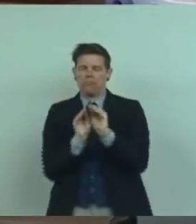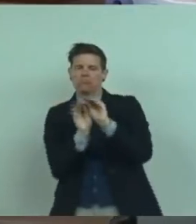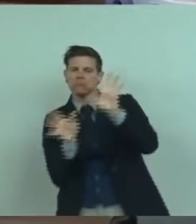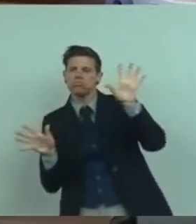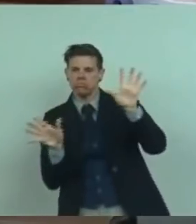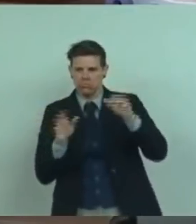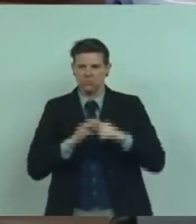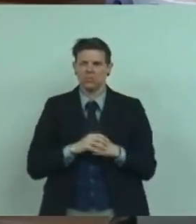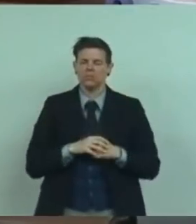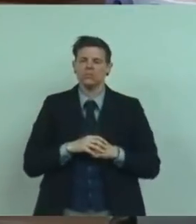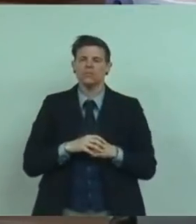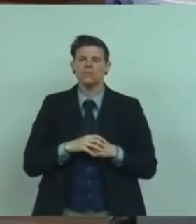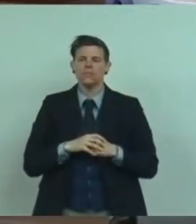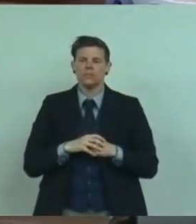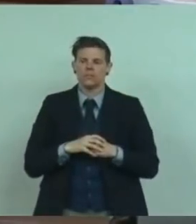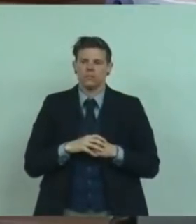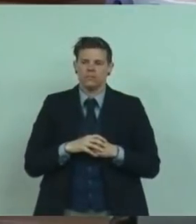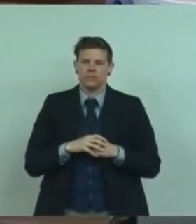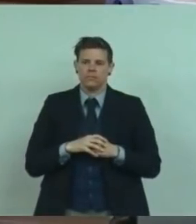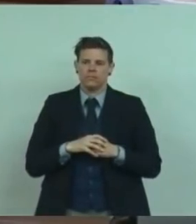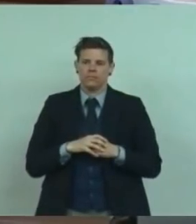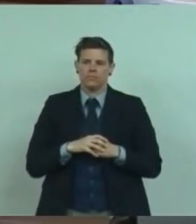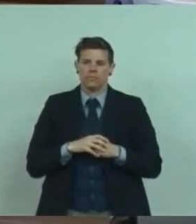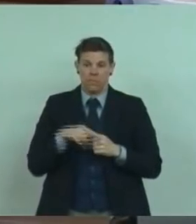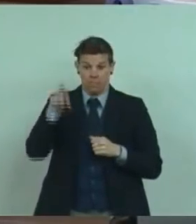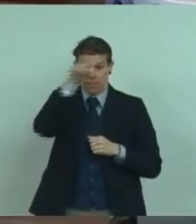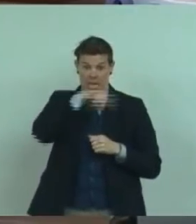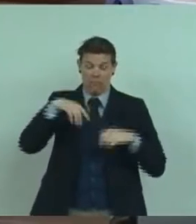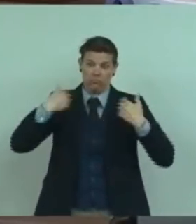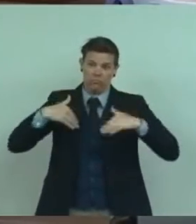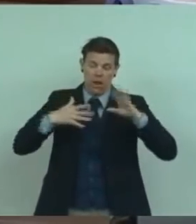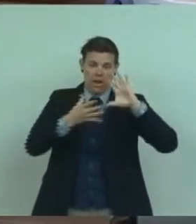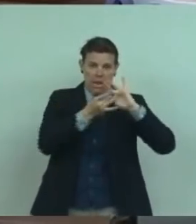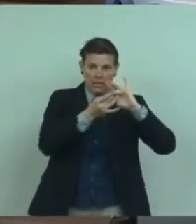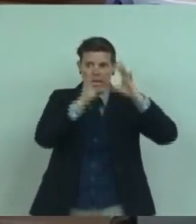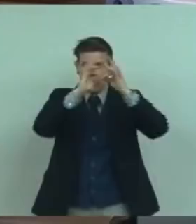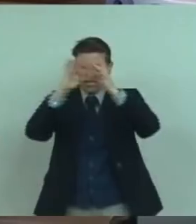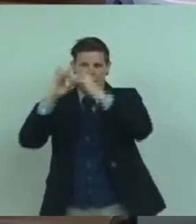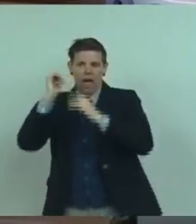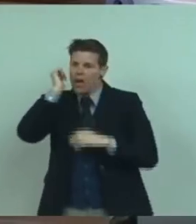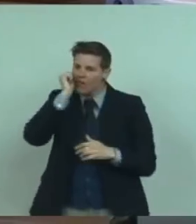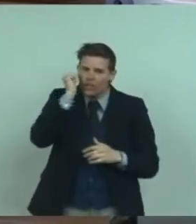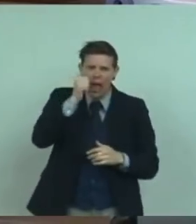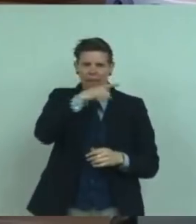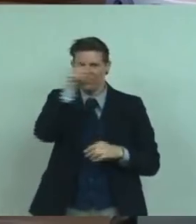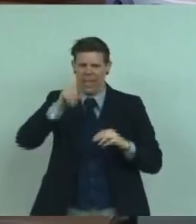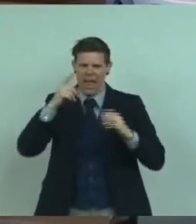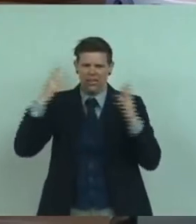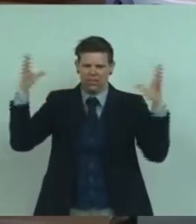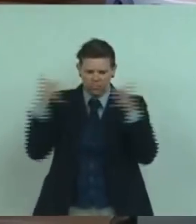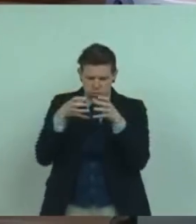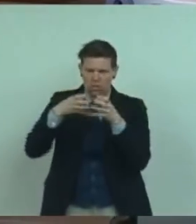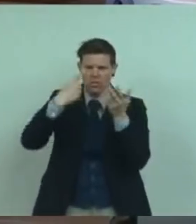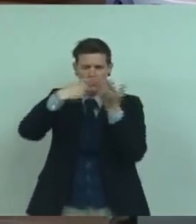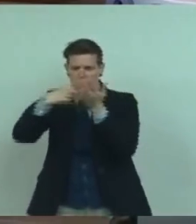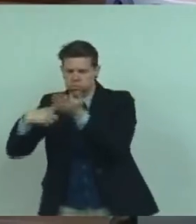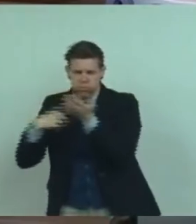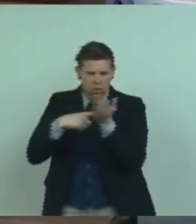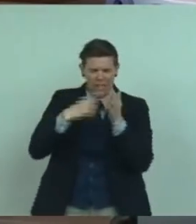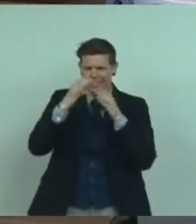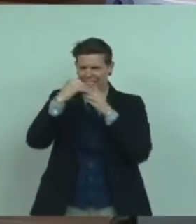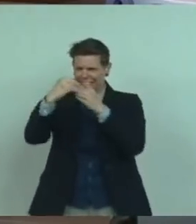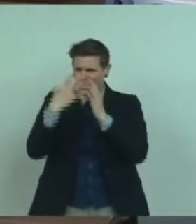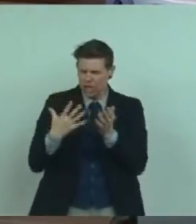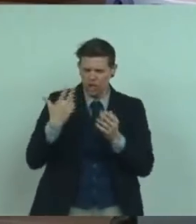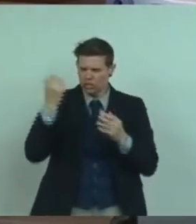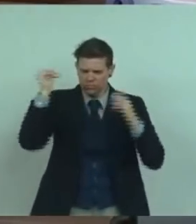they're in daily conversation with the leaders of this effort. We also, in the